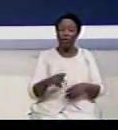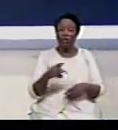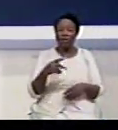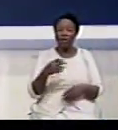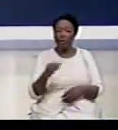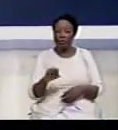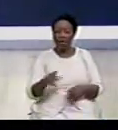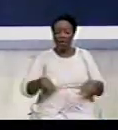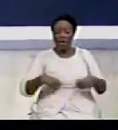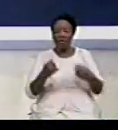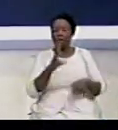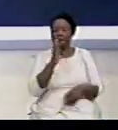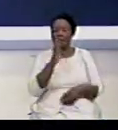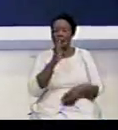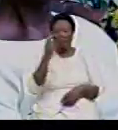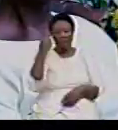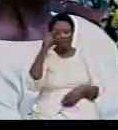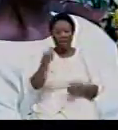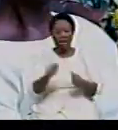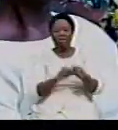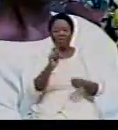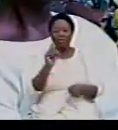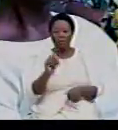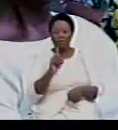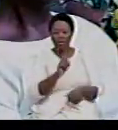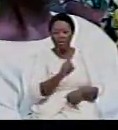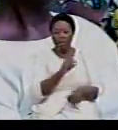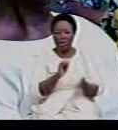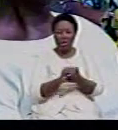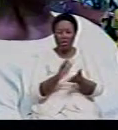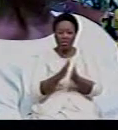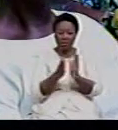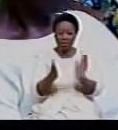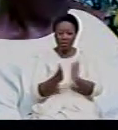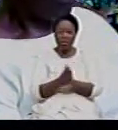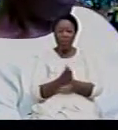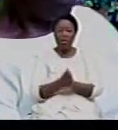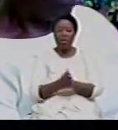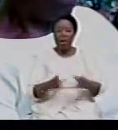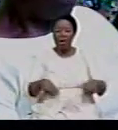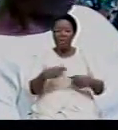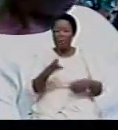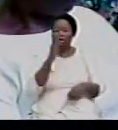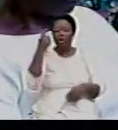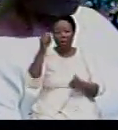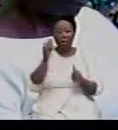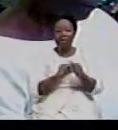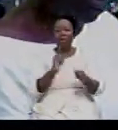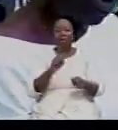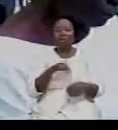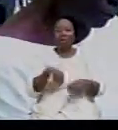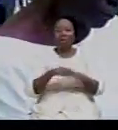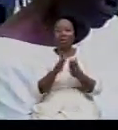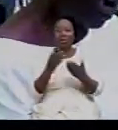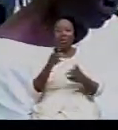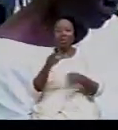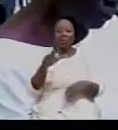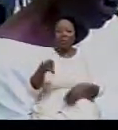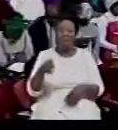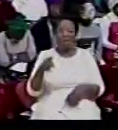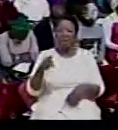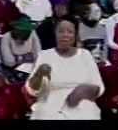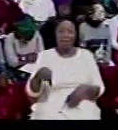waters for everyone. We're told in Psalm 78, Psalm 78, verse